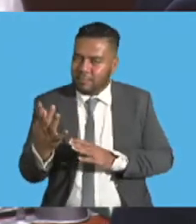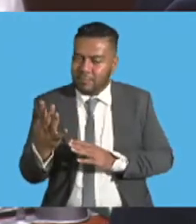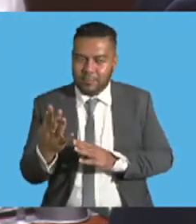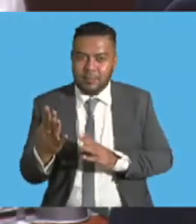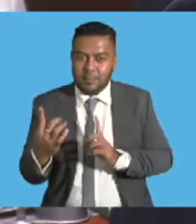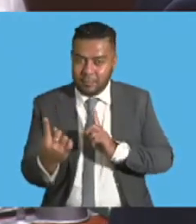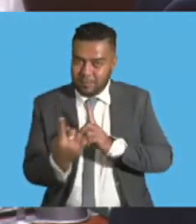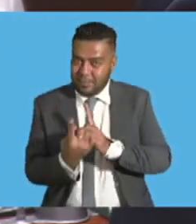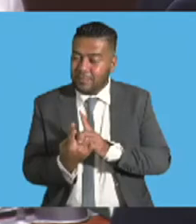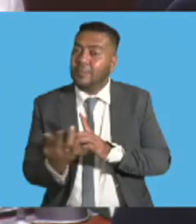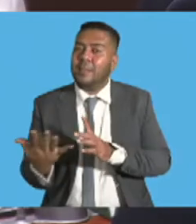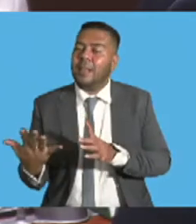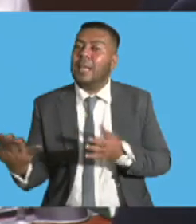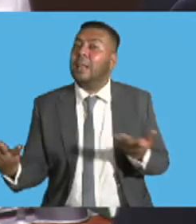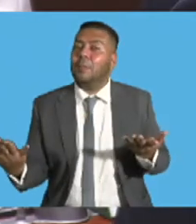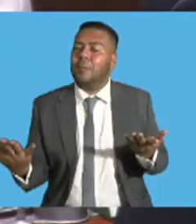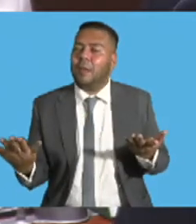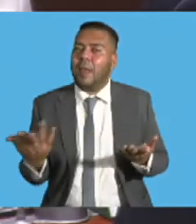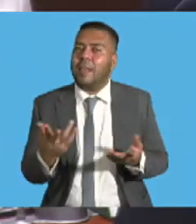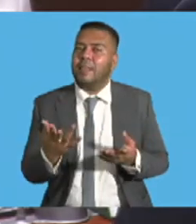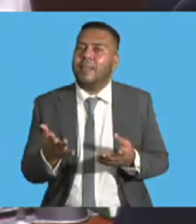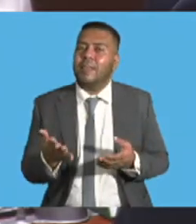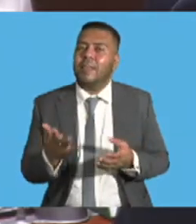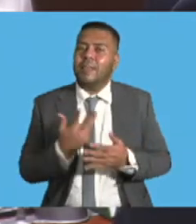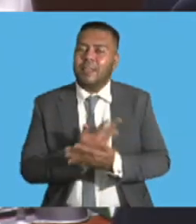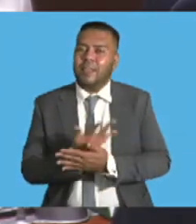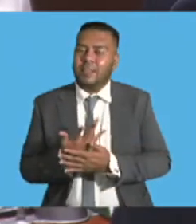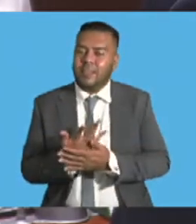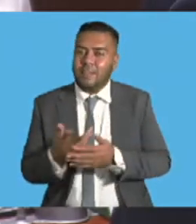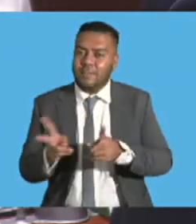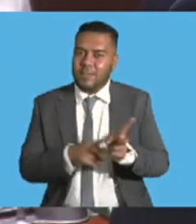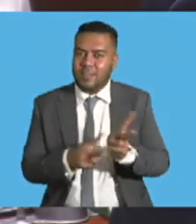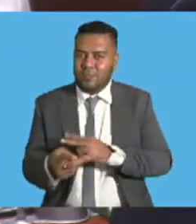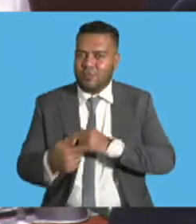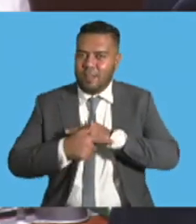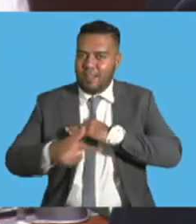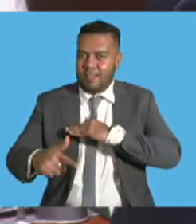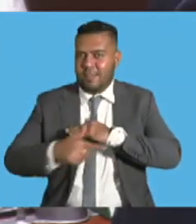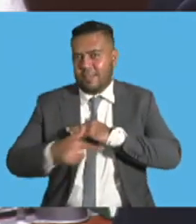the grassroots, where the grassroots are tabled. Mr. Speaker, sir,